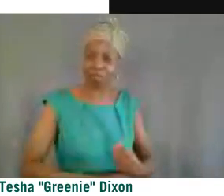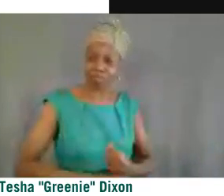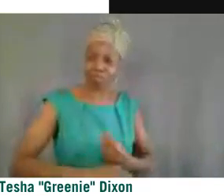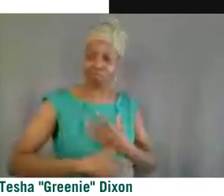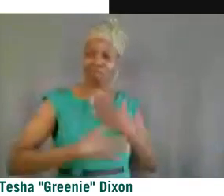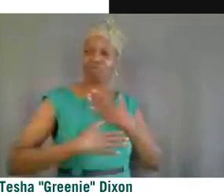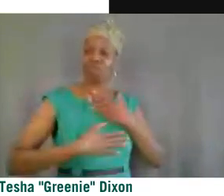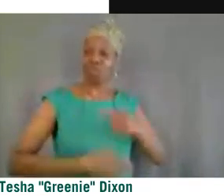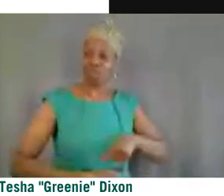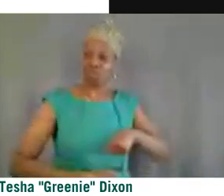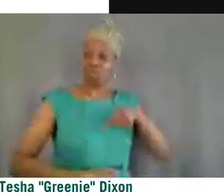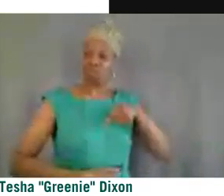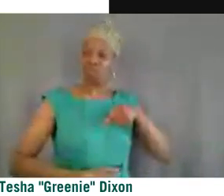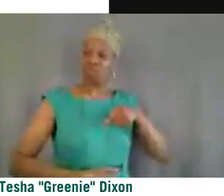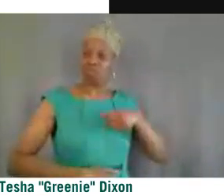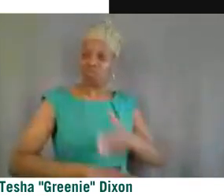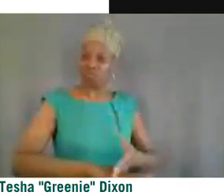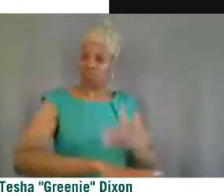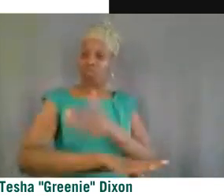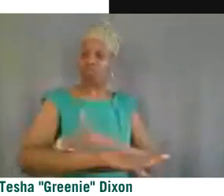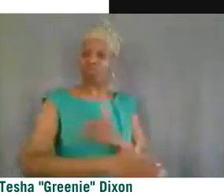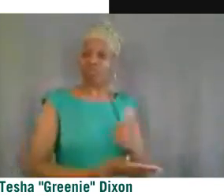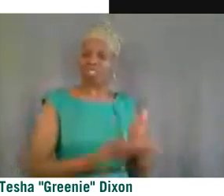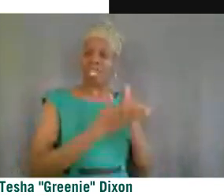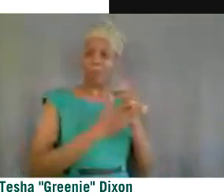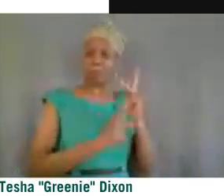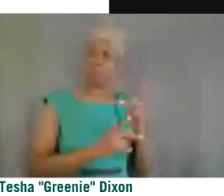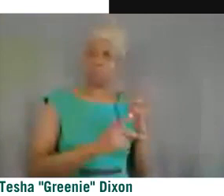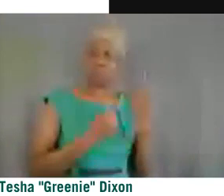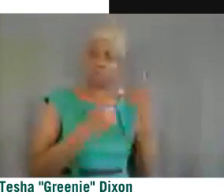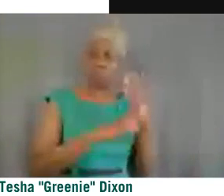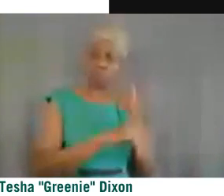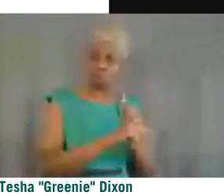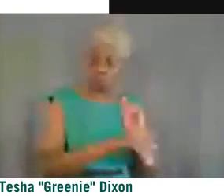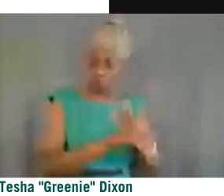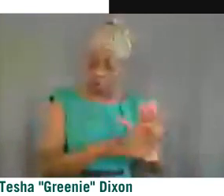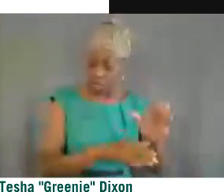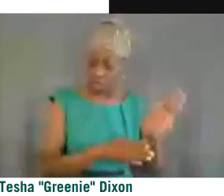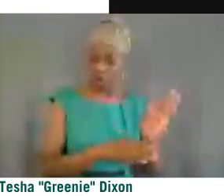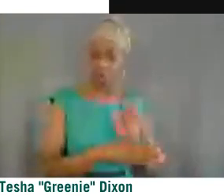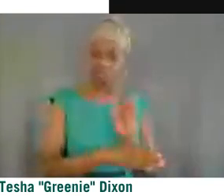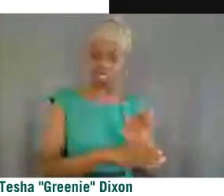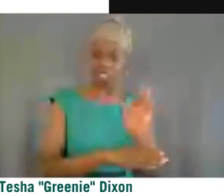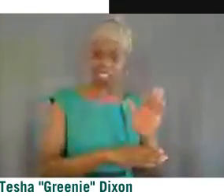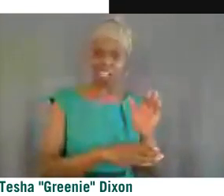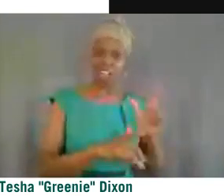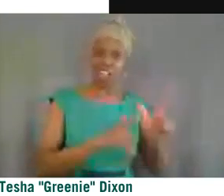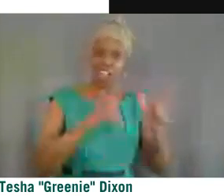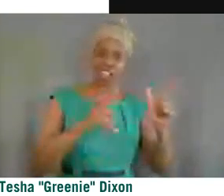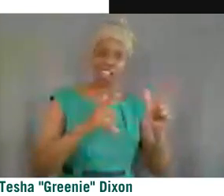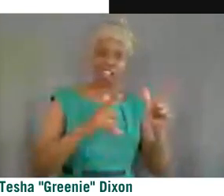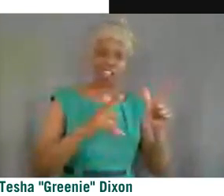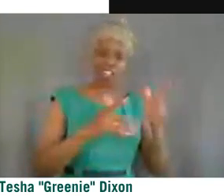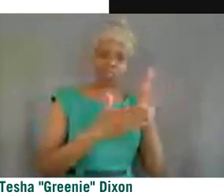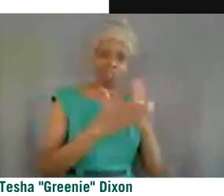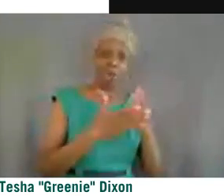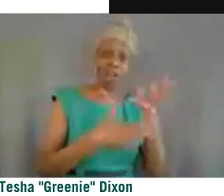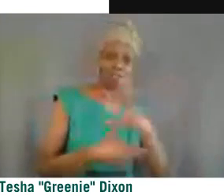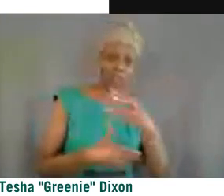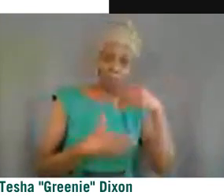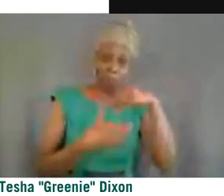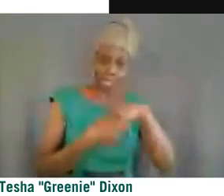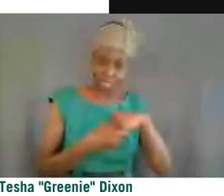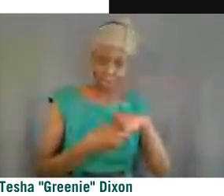help folks work on their function. And they are a large aspect of participation too.